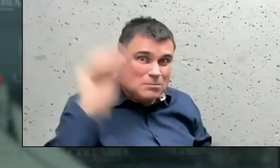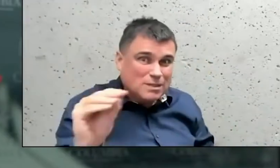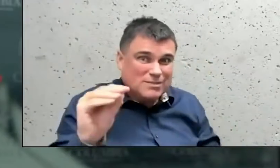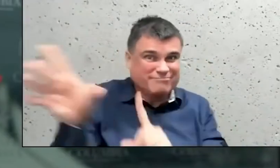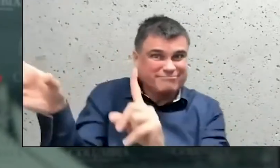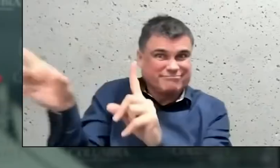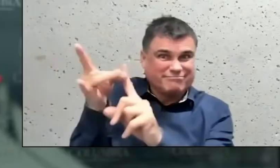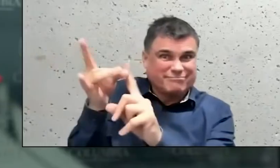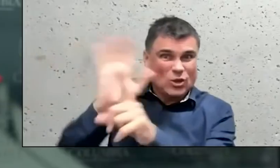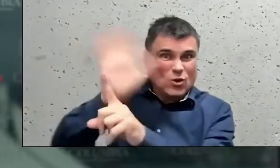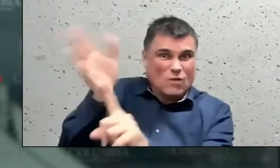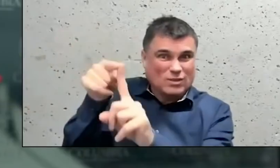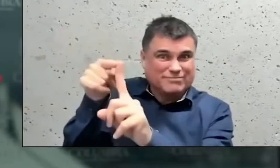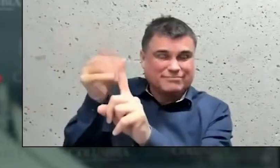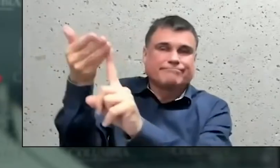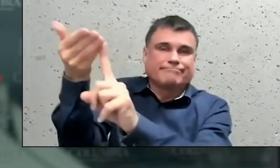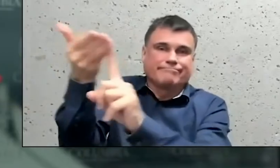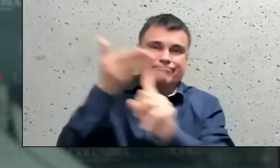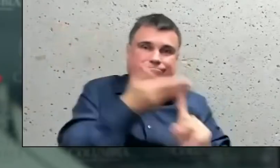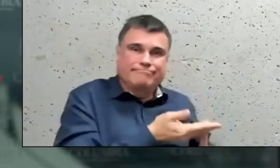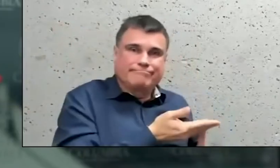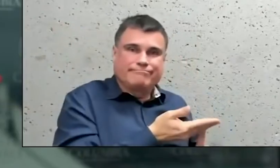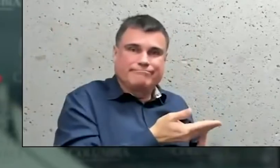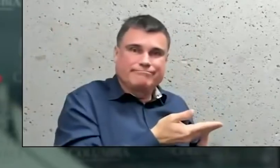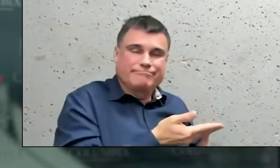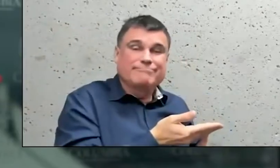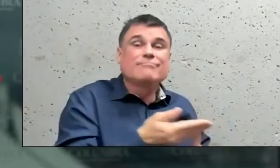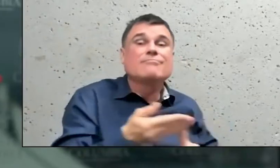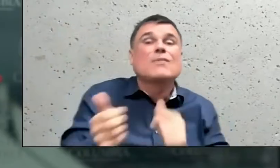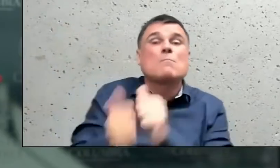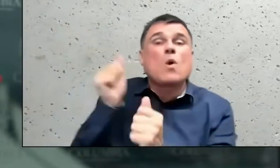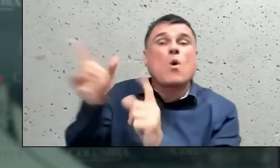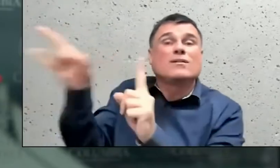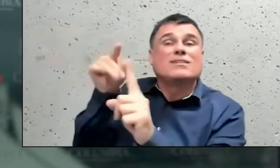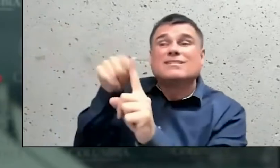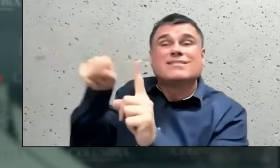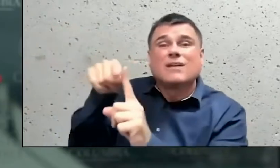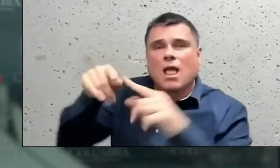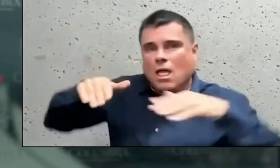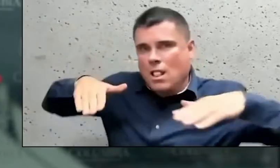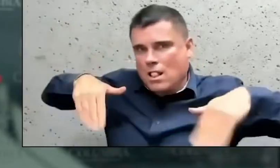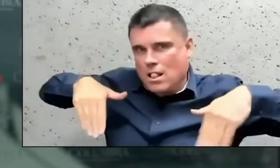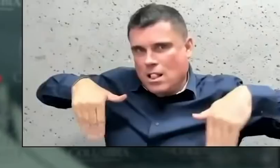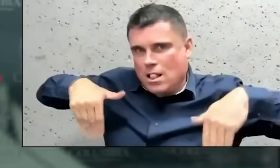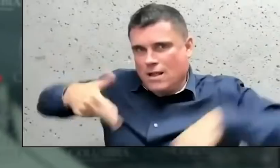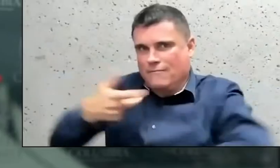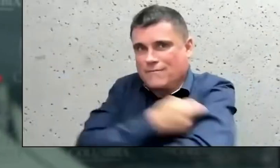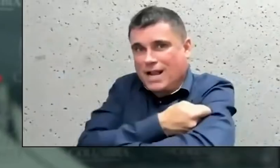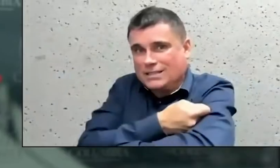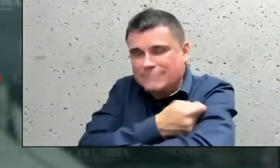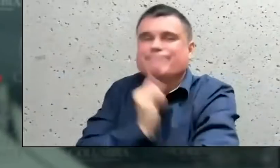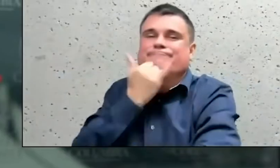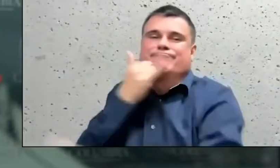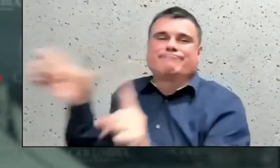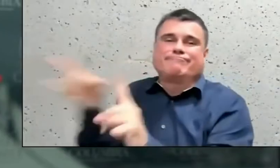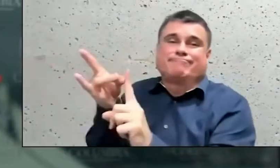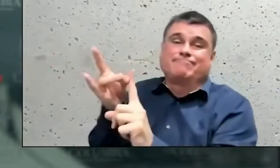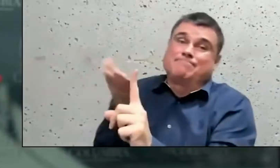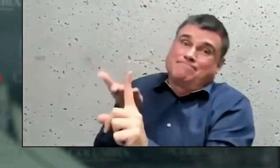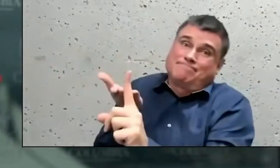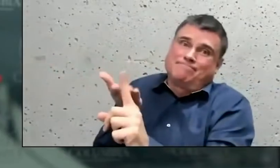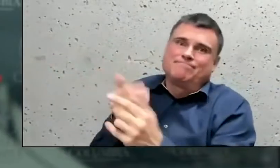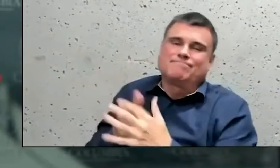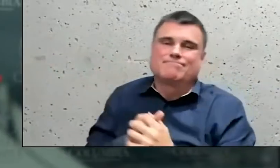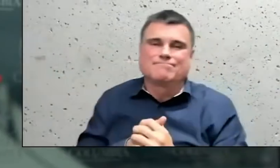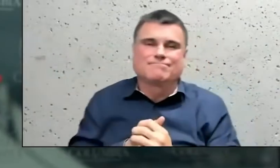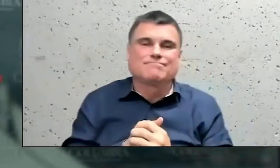not vaccinated. And so clearly, that is a heavy price to pay, and we provide the best care in the world to